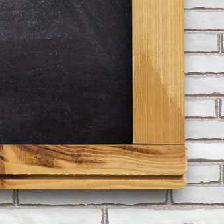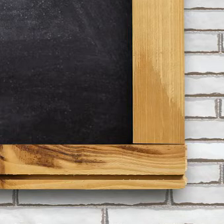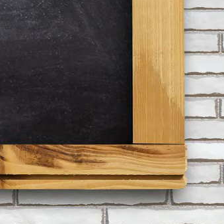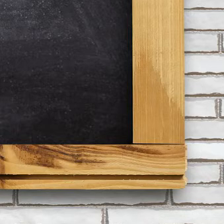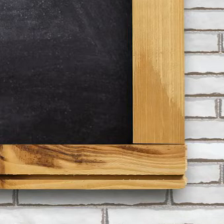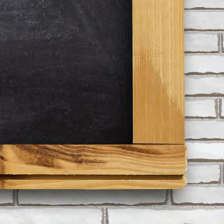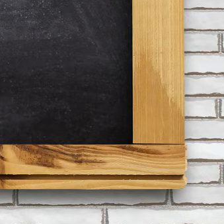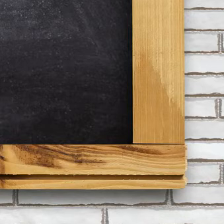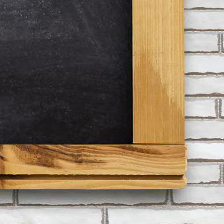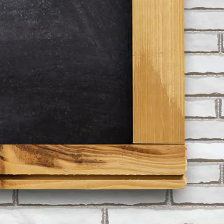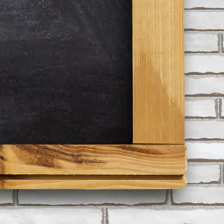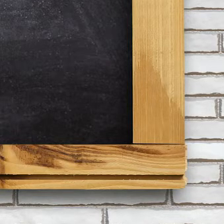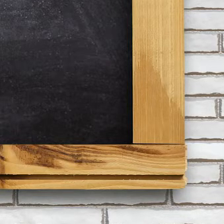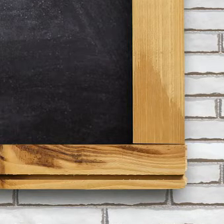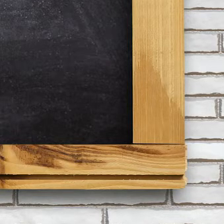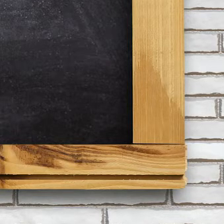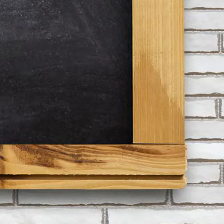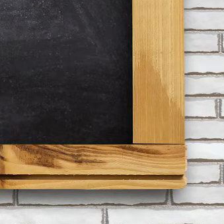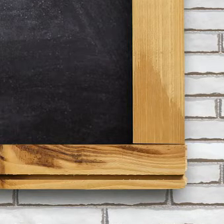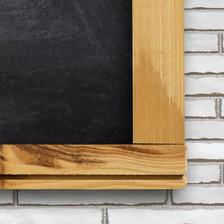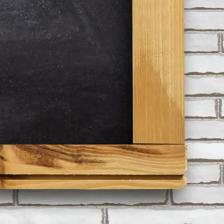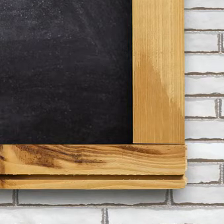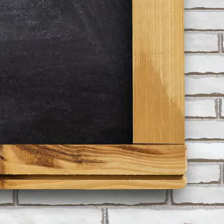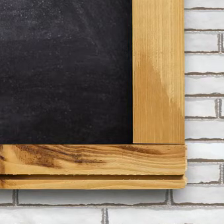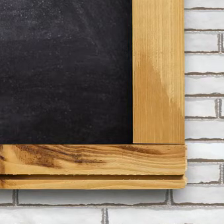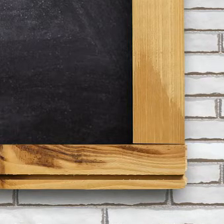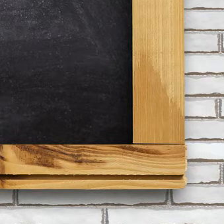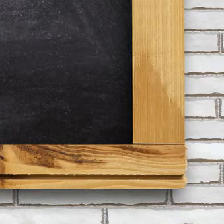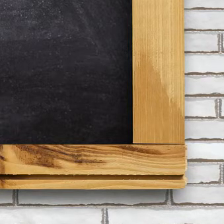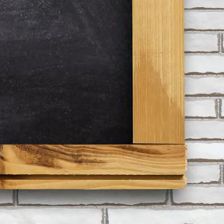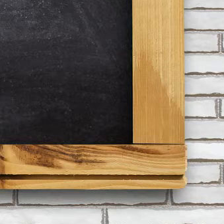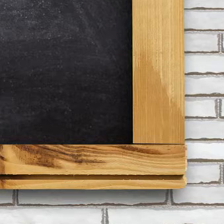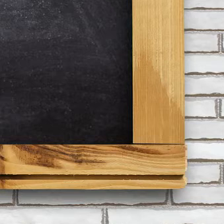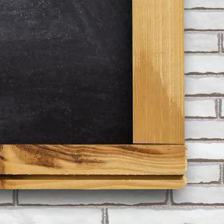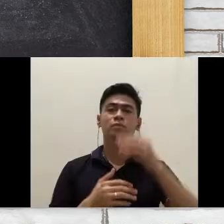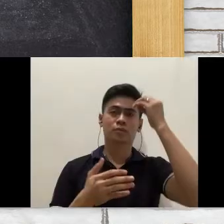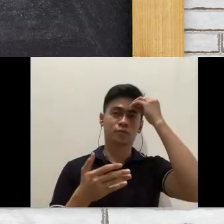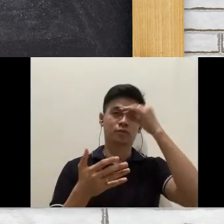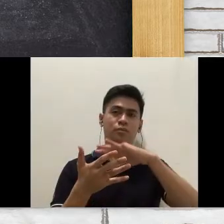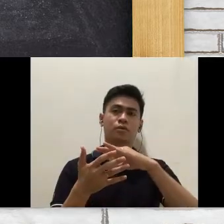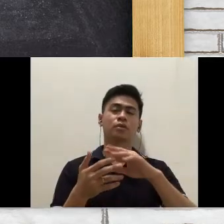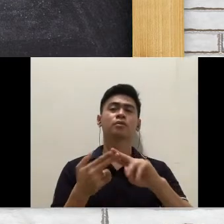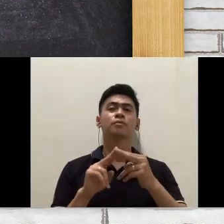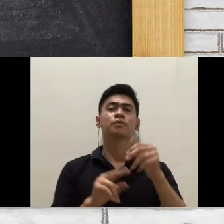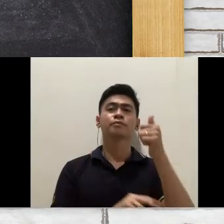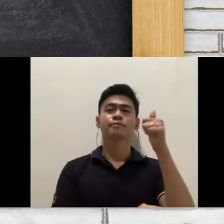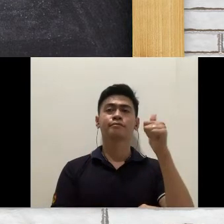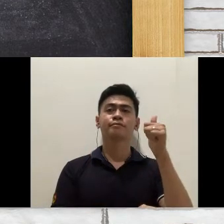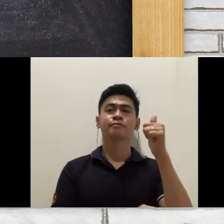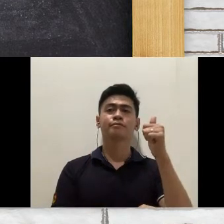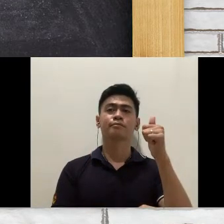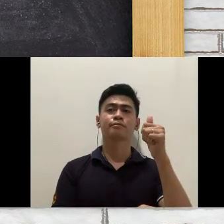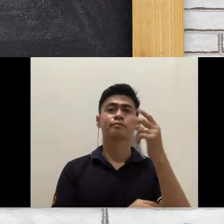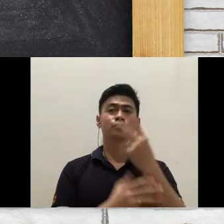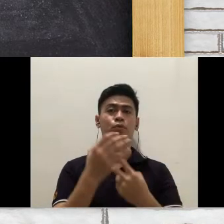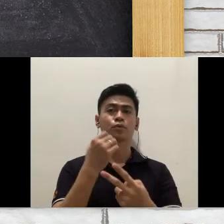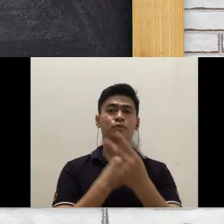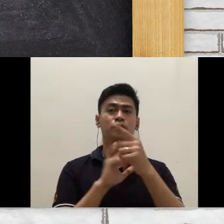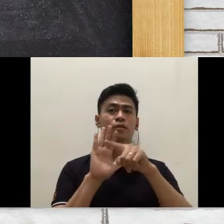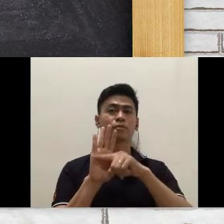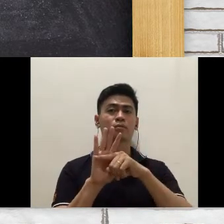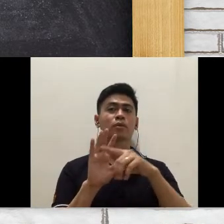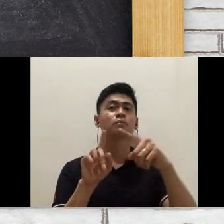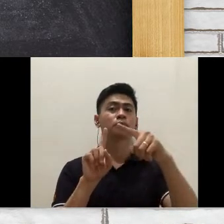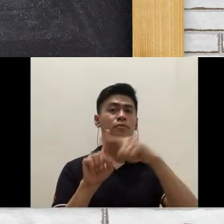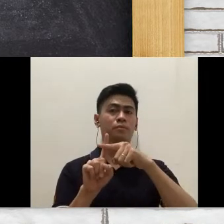Informative. And number 10, both negative and positive values of the Filipino were manifested